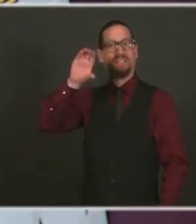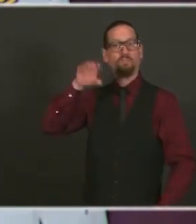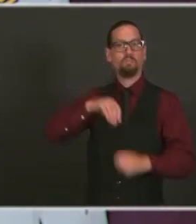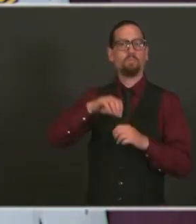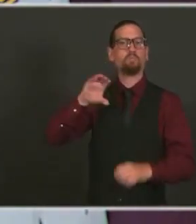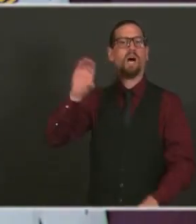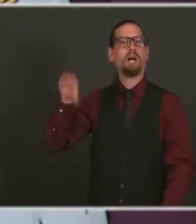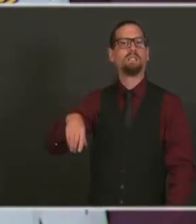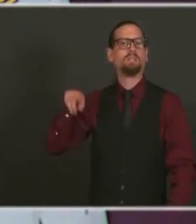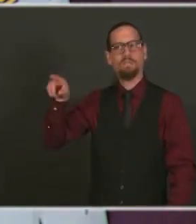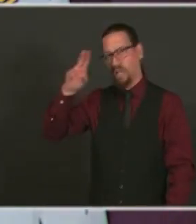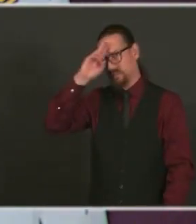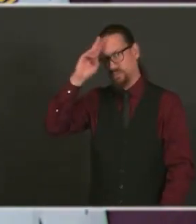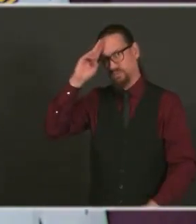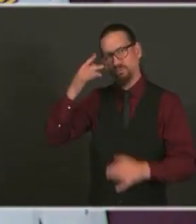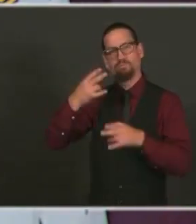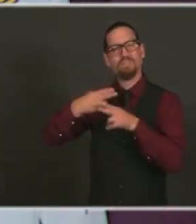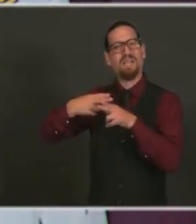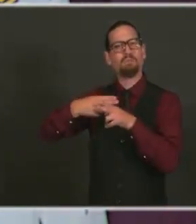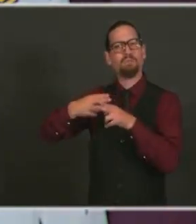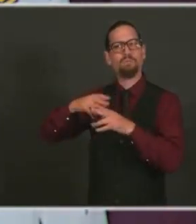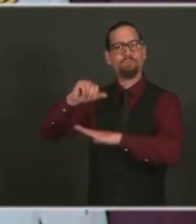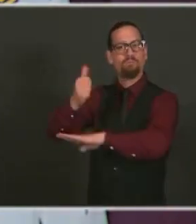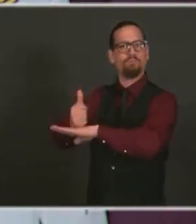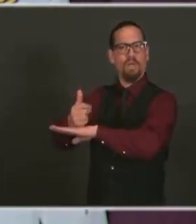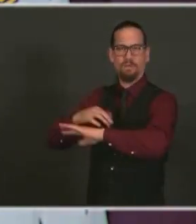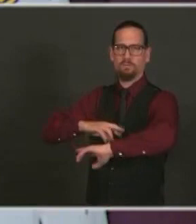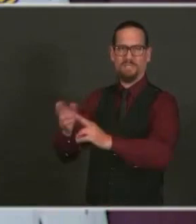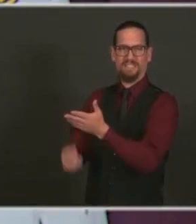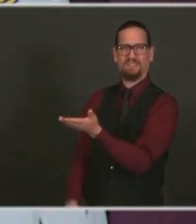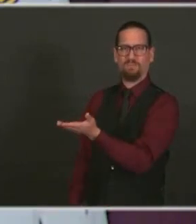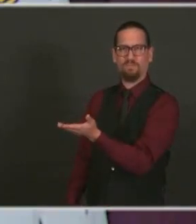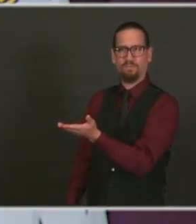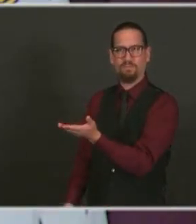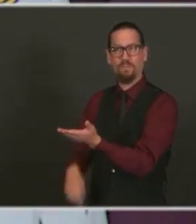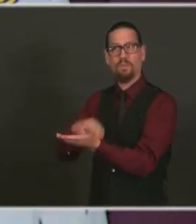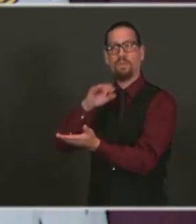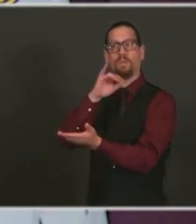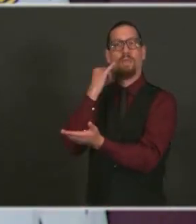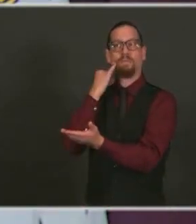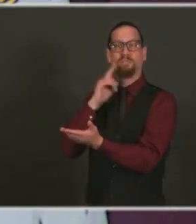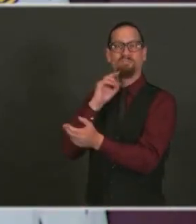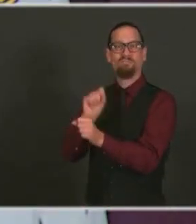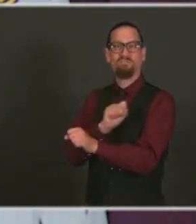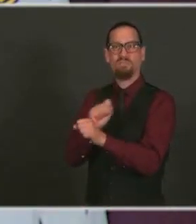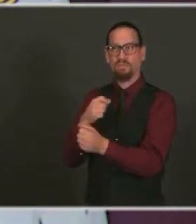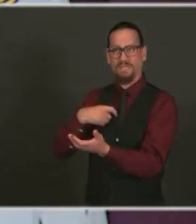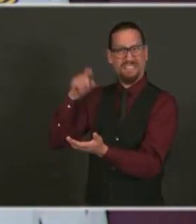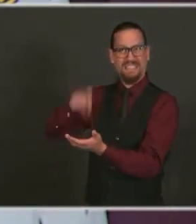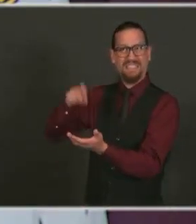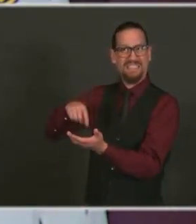If we do, that's hundreds of people who will be in that hospital who don't need to be there.